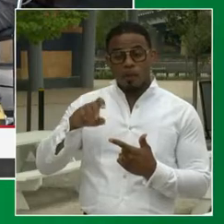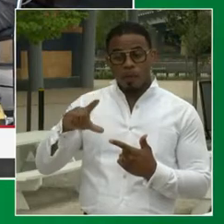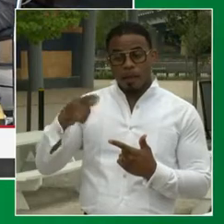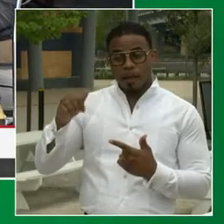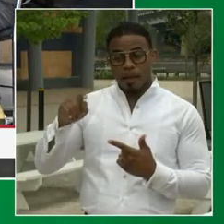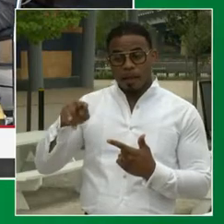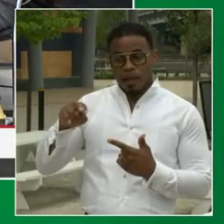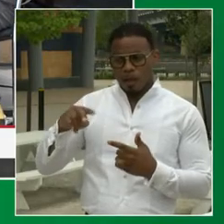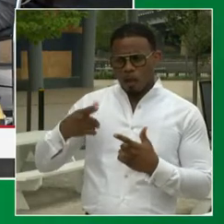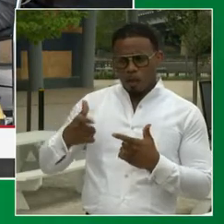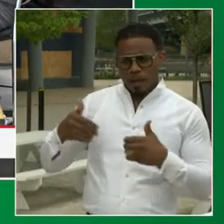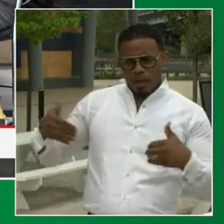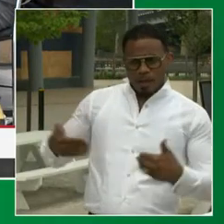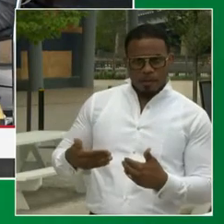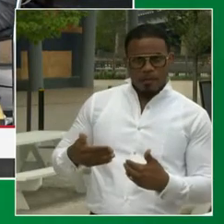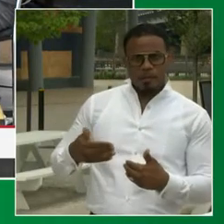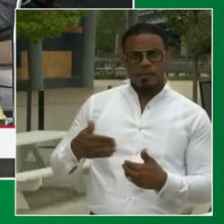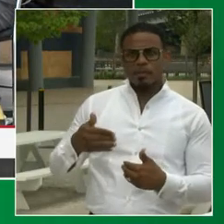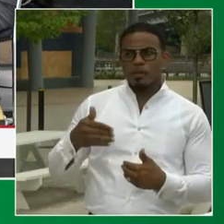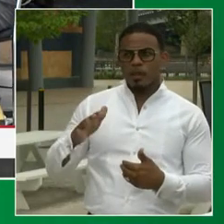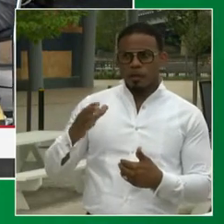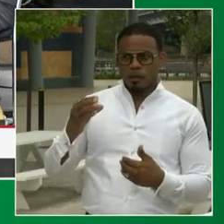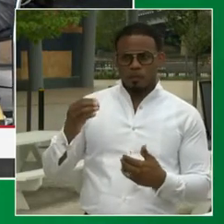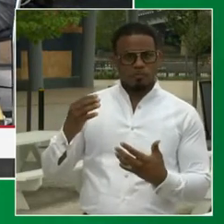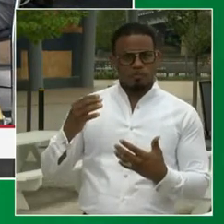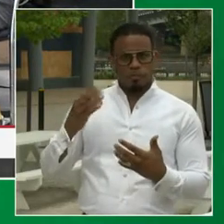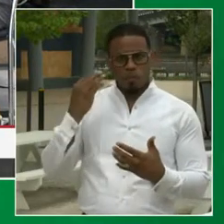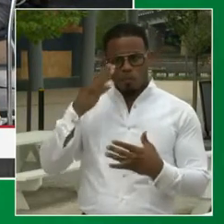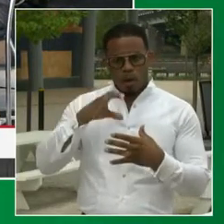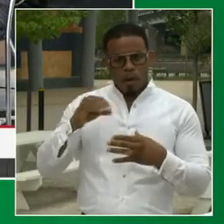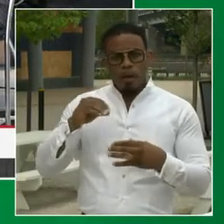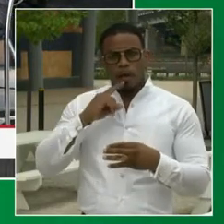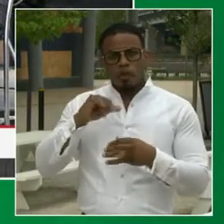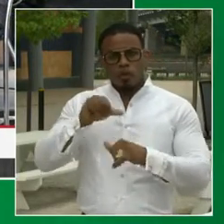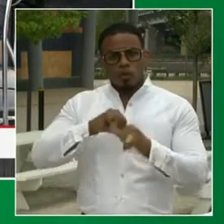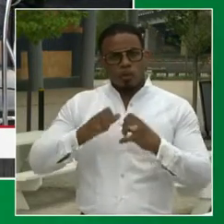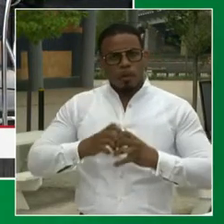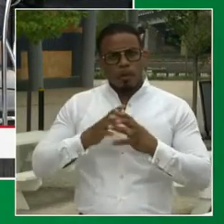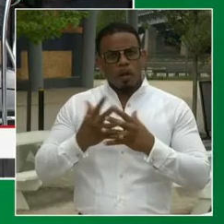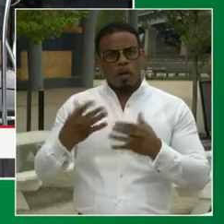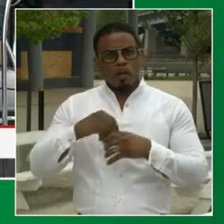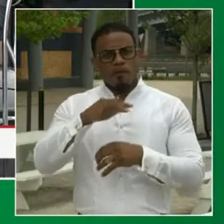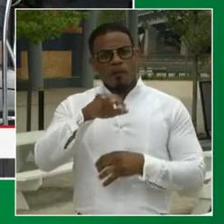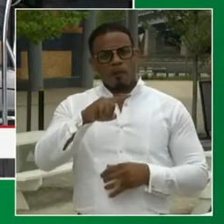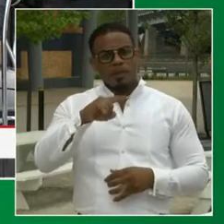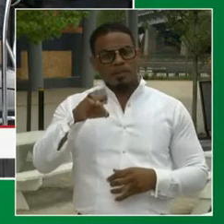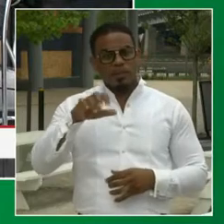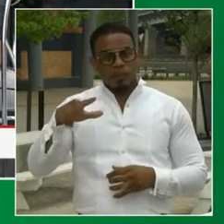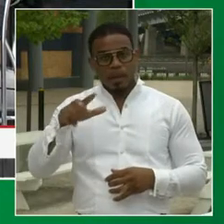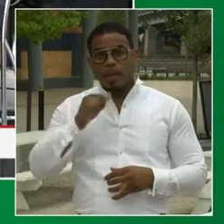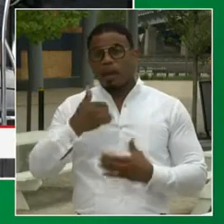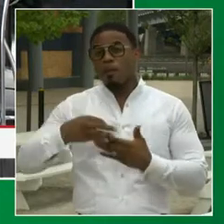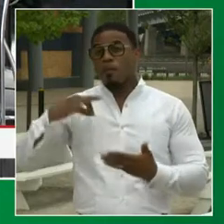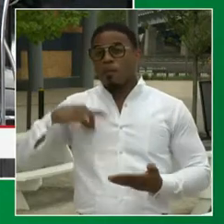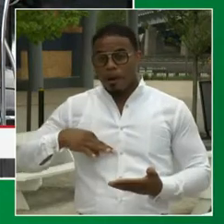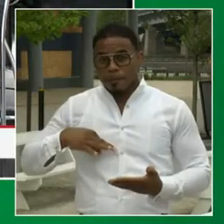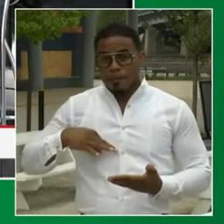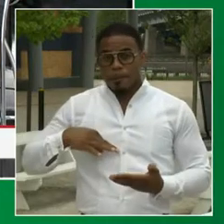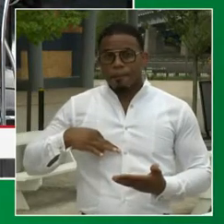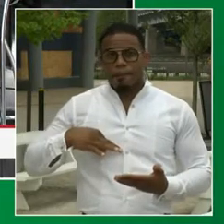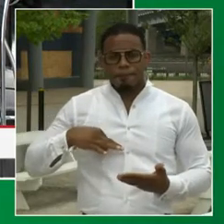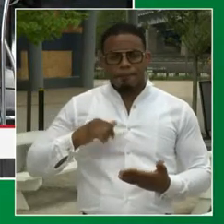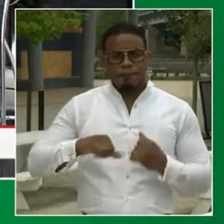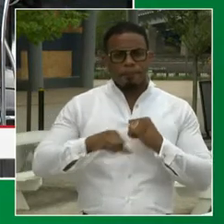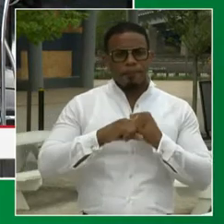quick intros, Shea Yaleen is a social enterprise that includes a 501c3 nonprofit and a